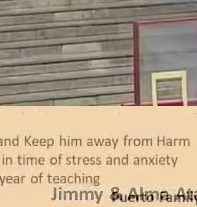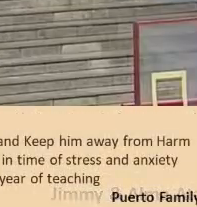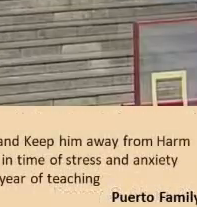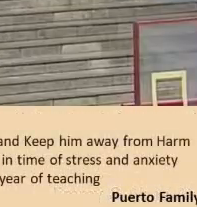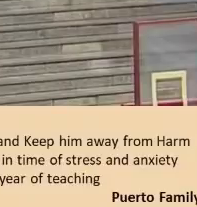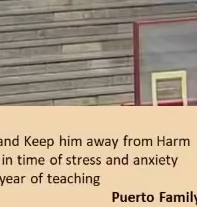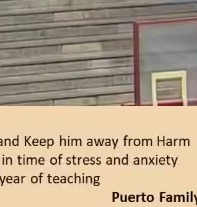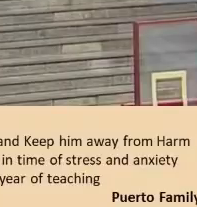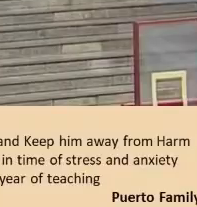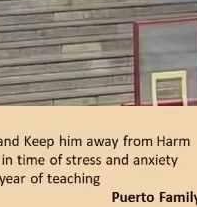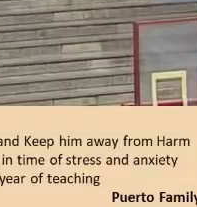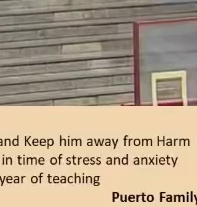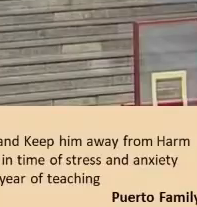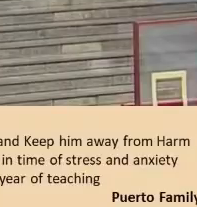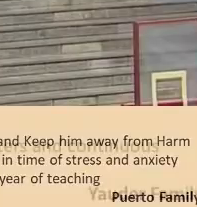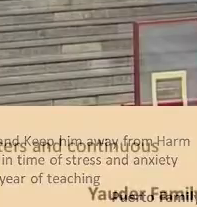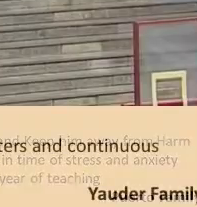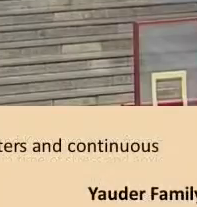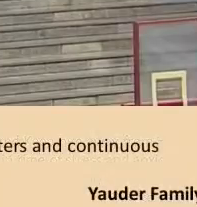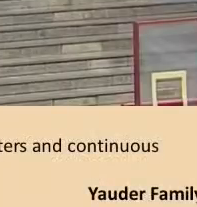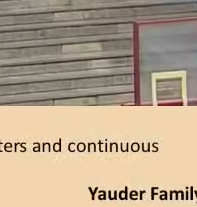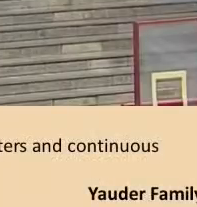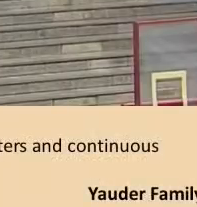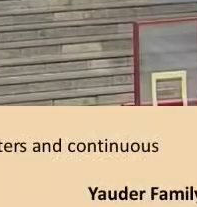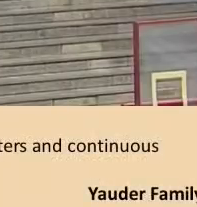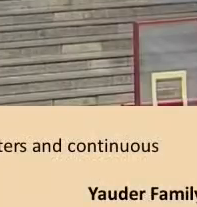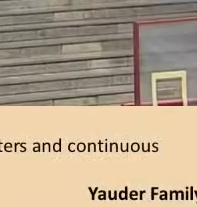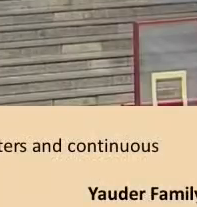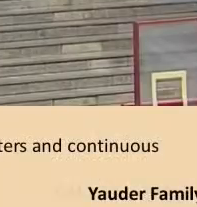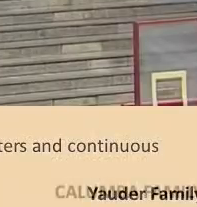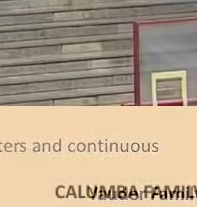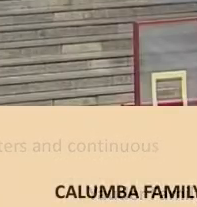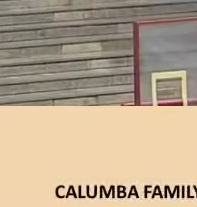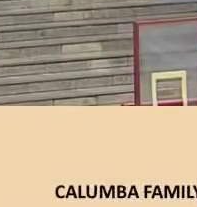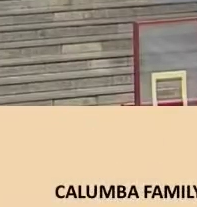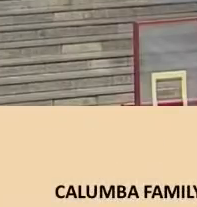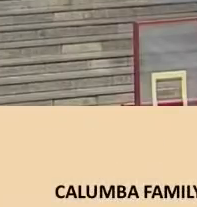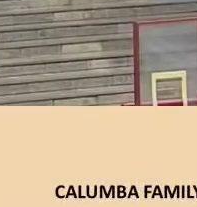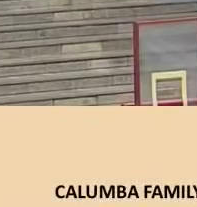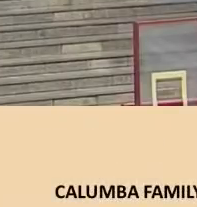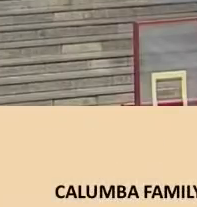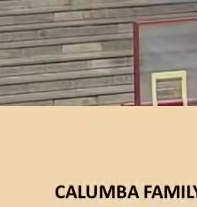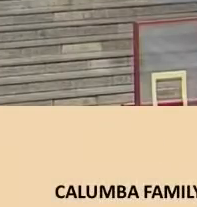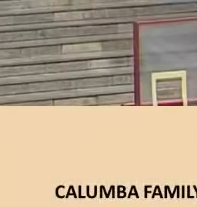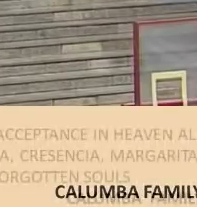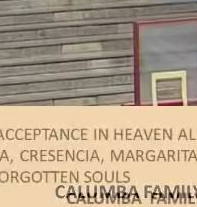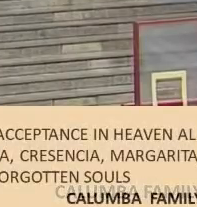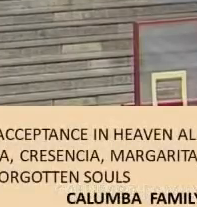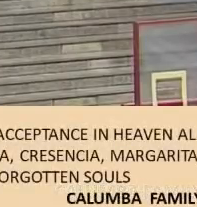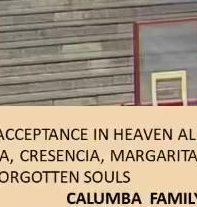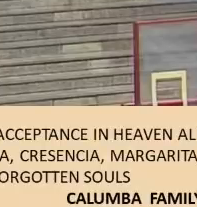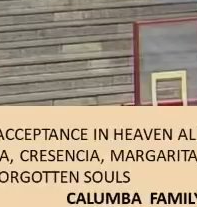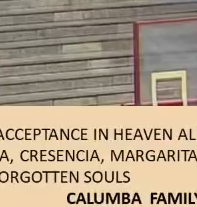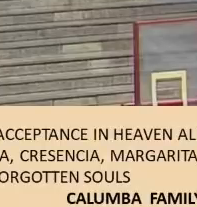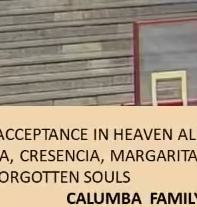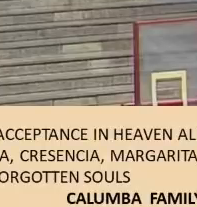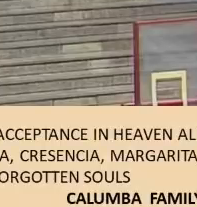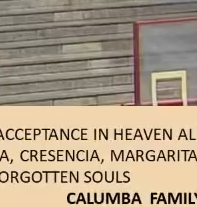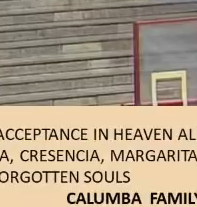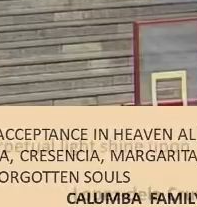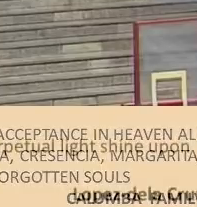strength in their commitment, protection from the disease. We pray for those afflicted. May they be restored to